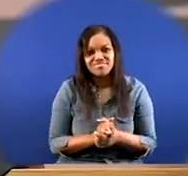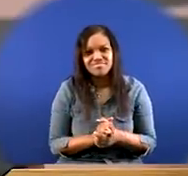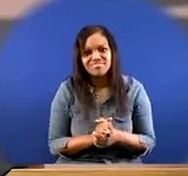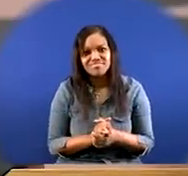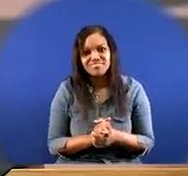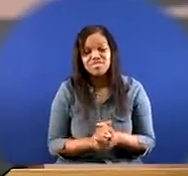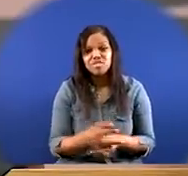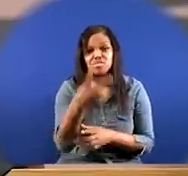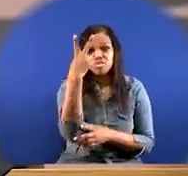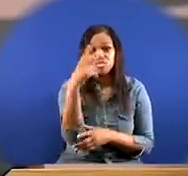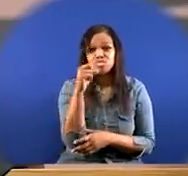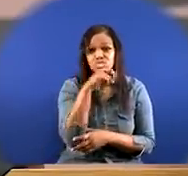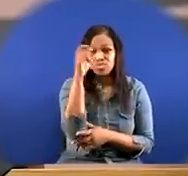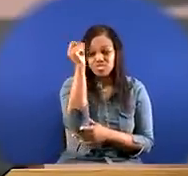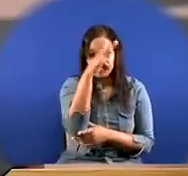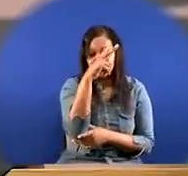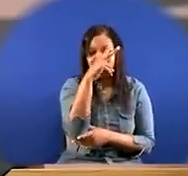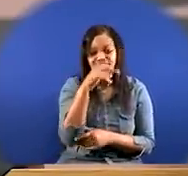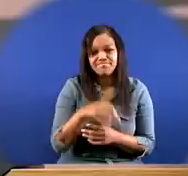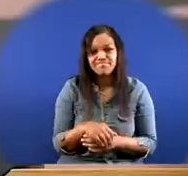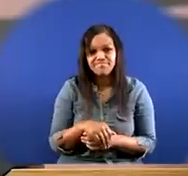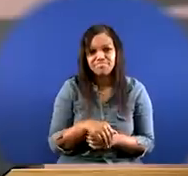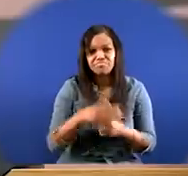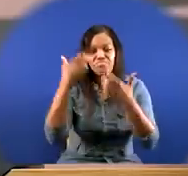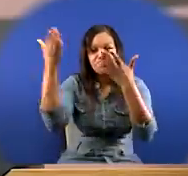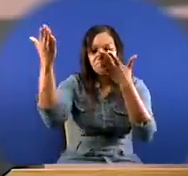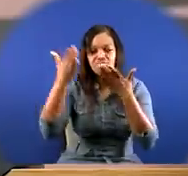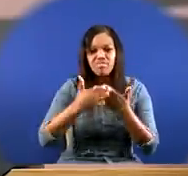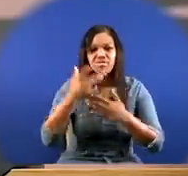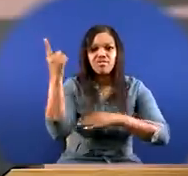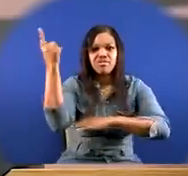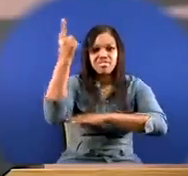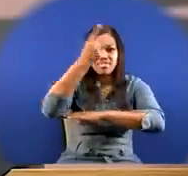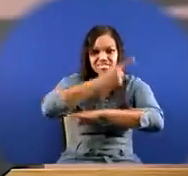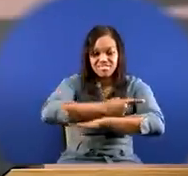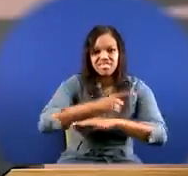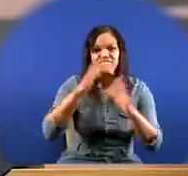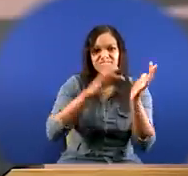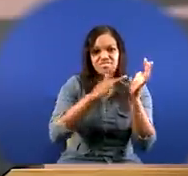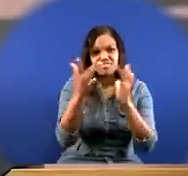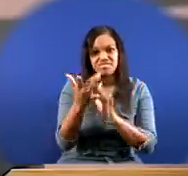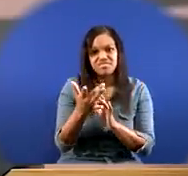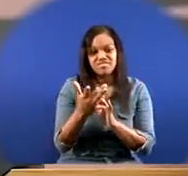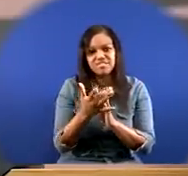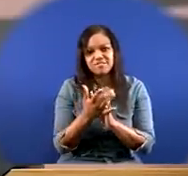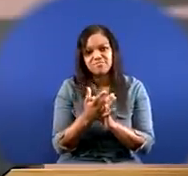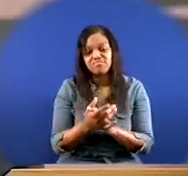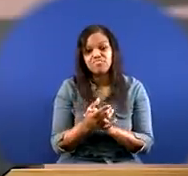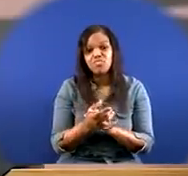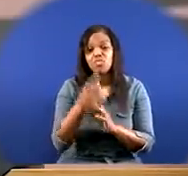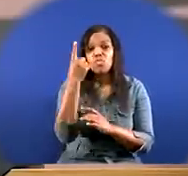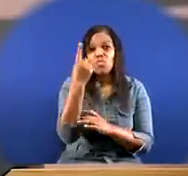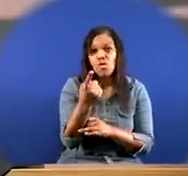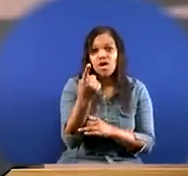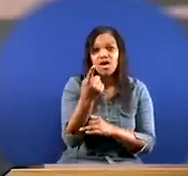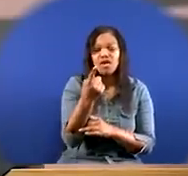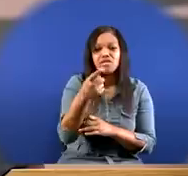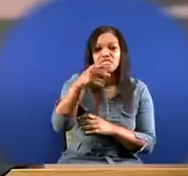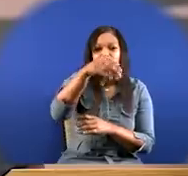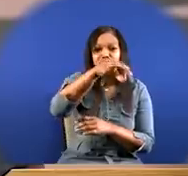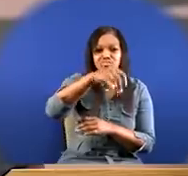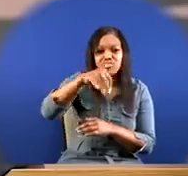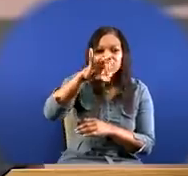There were two goats brought on the Day of Atonement. One was sprinkled